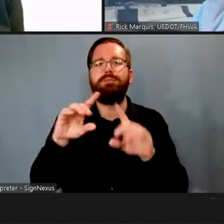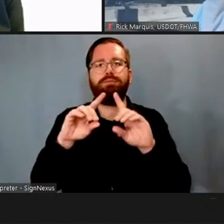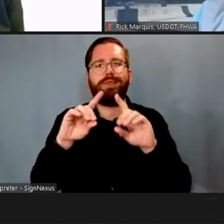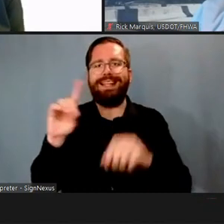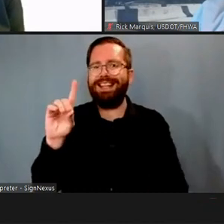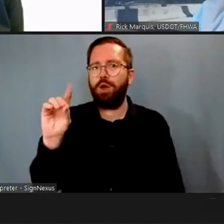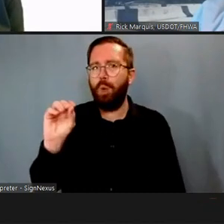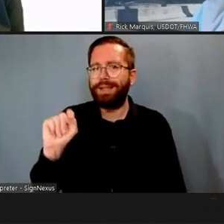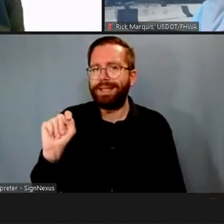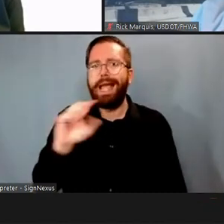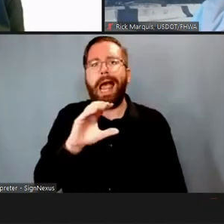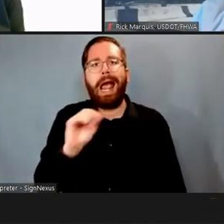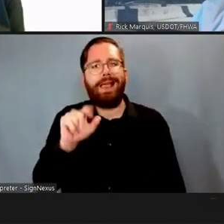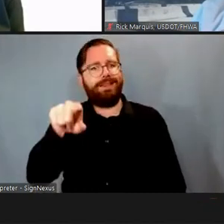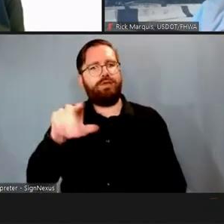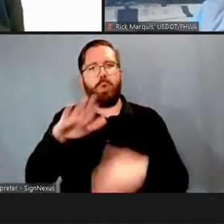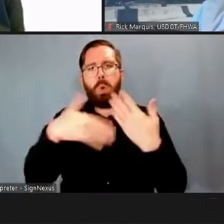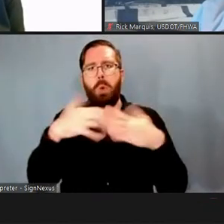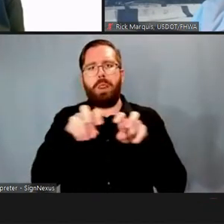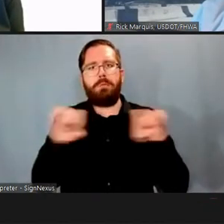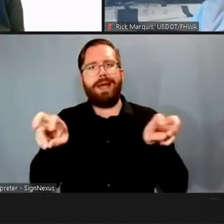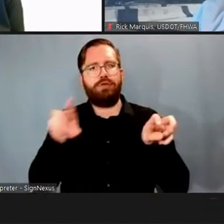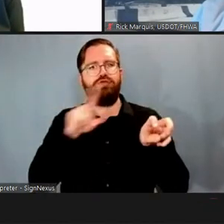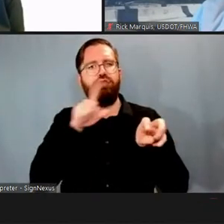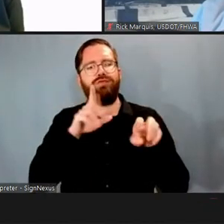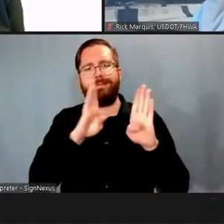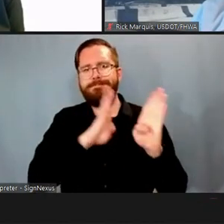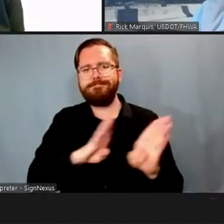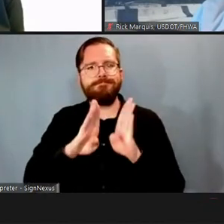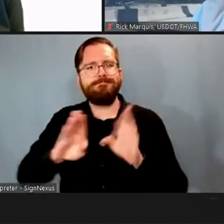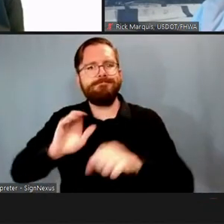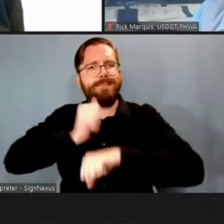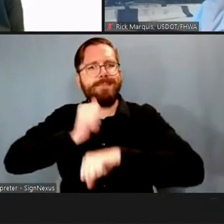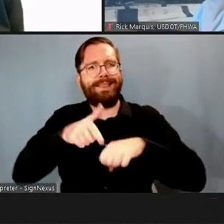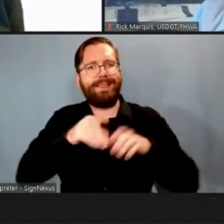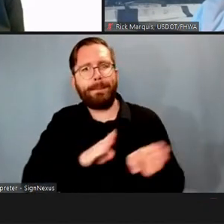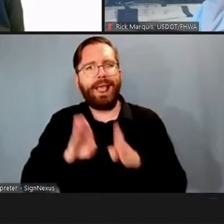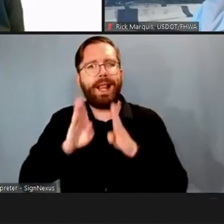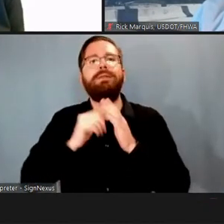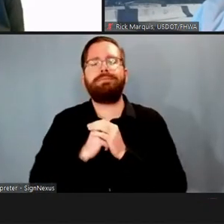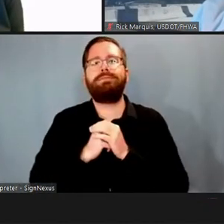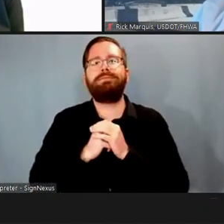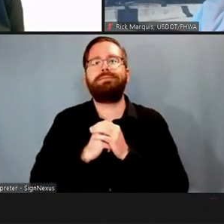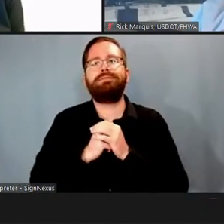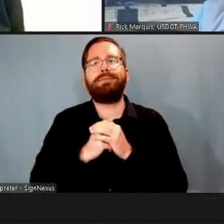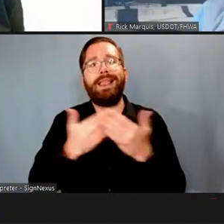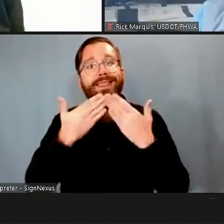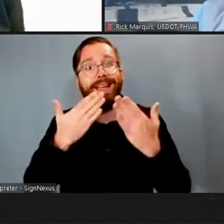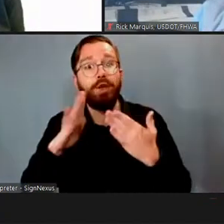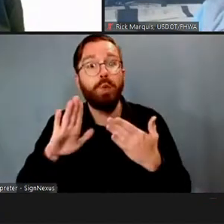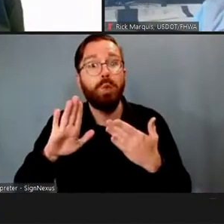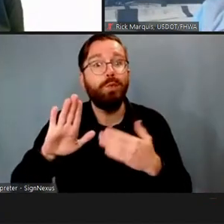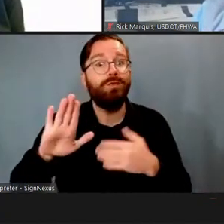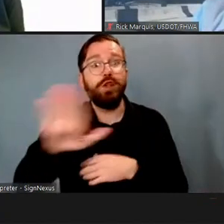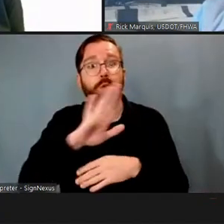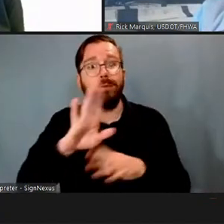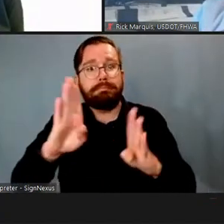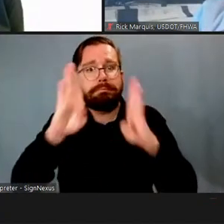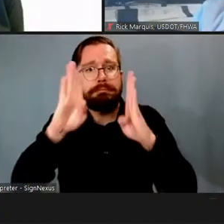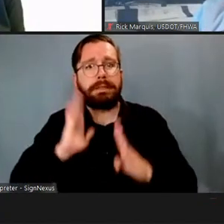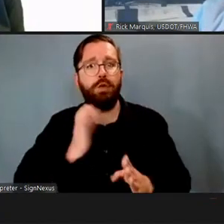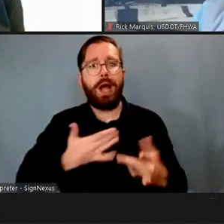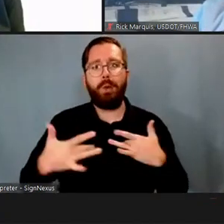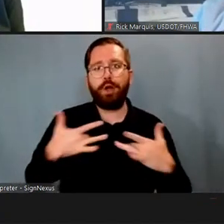together this plan uh i thank everybody for taking the time to listen to our concerns as there may be uh